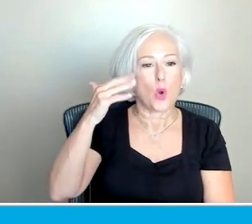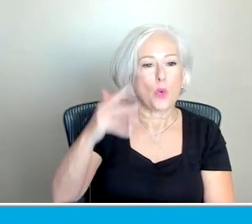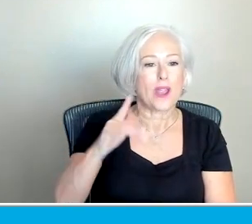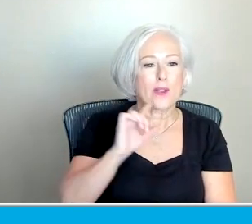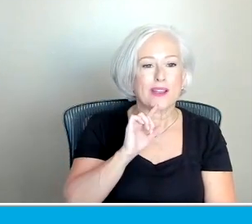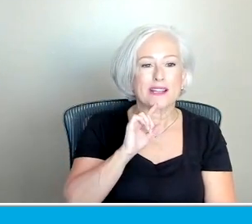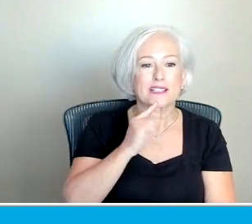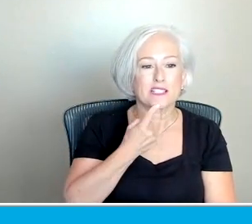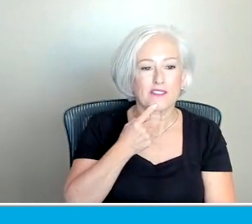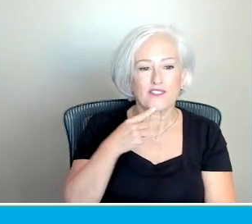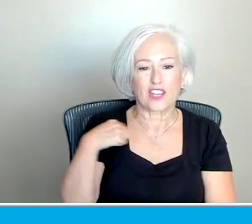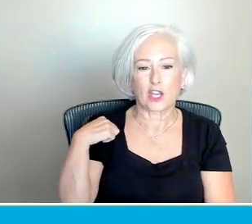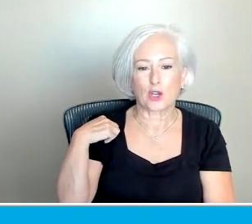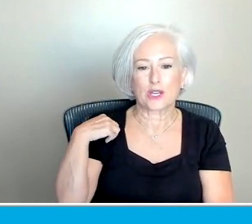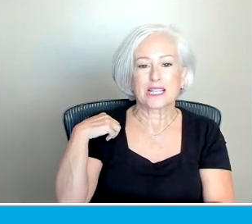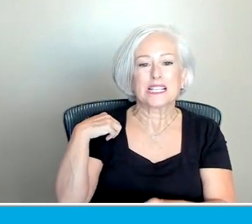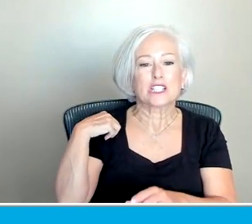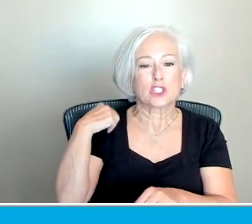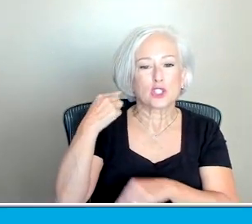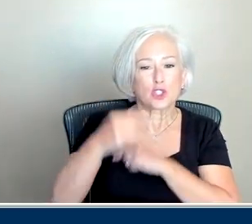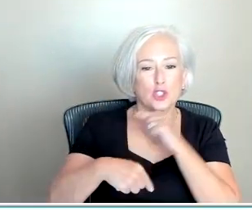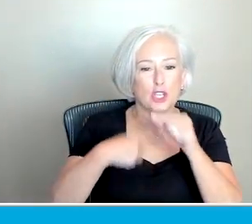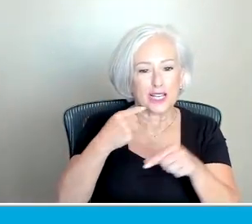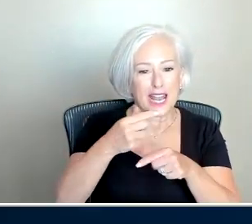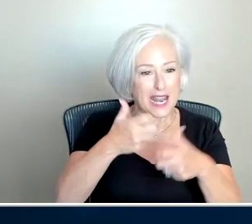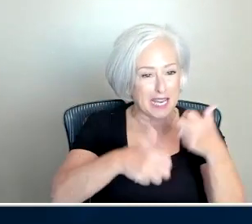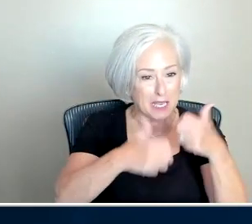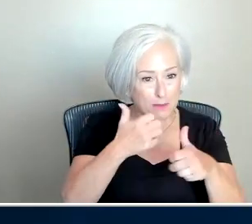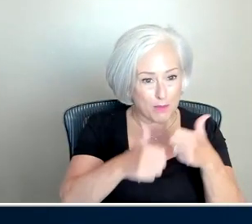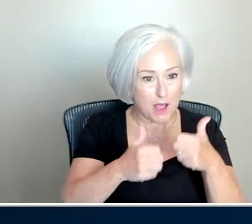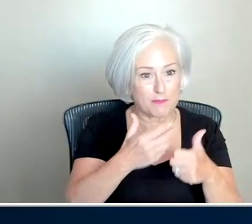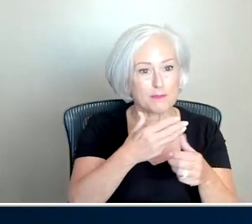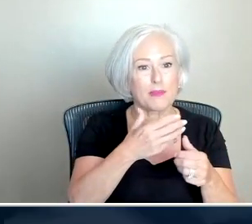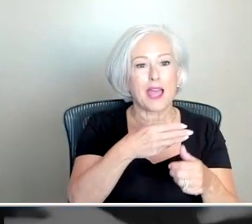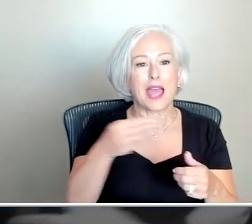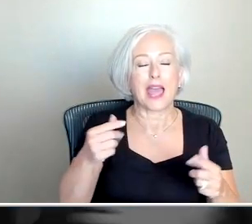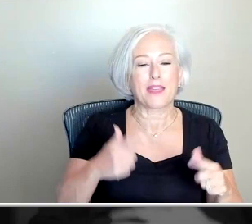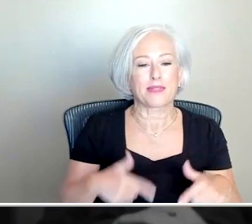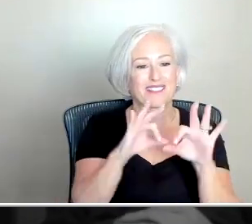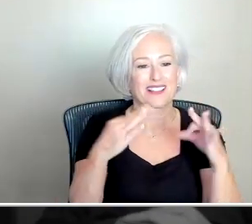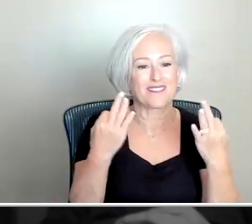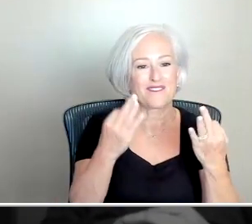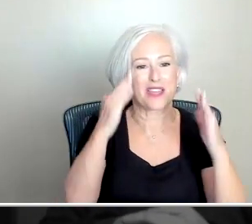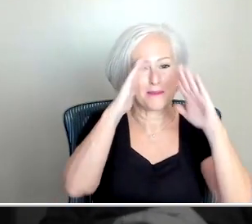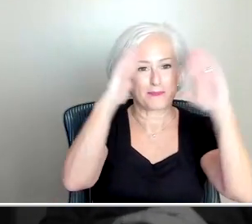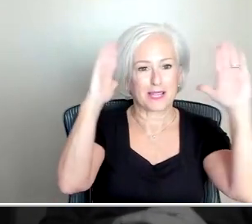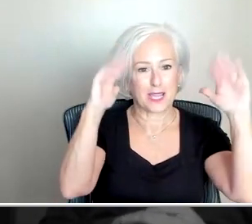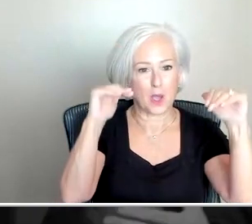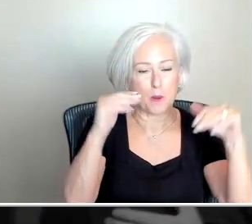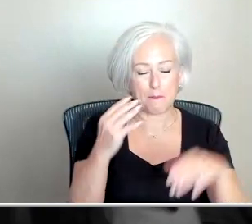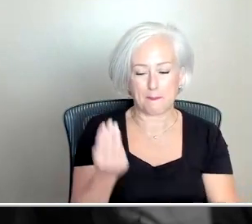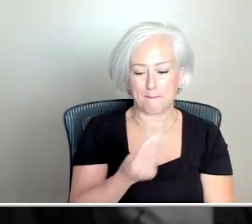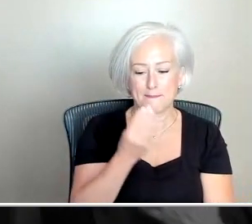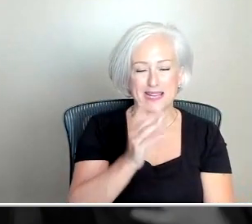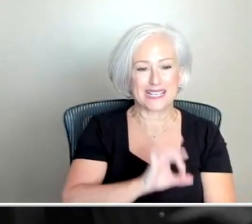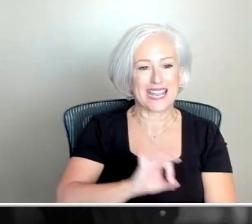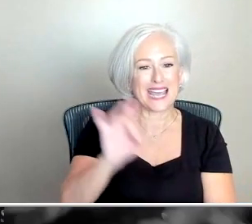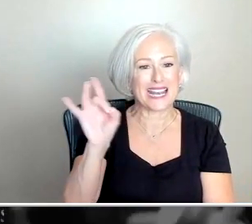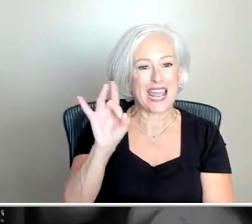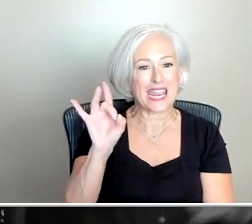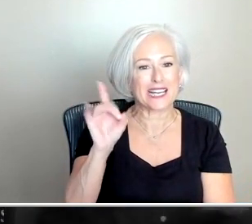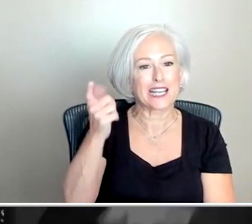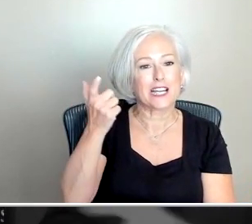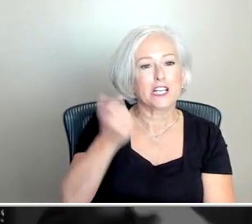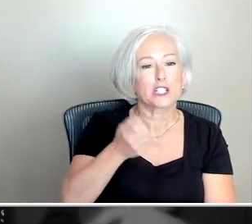and the life-saving treatment giving this family hope. Monday at 8. Subscribe to our Morning Medical Update